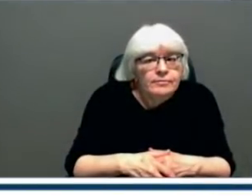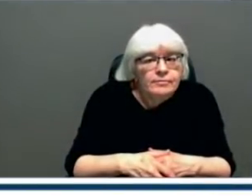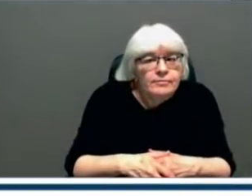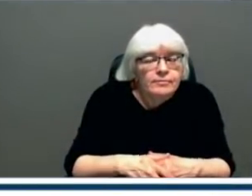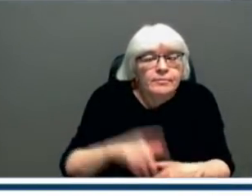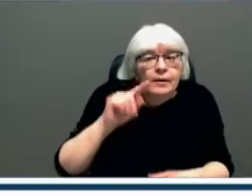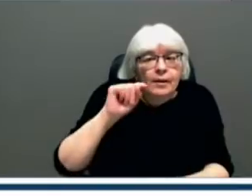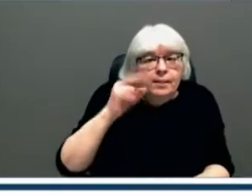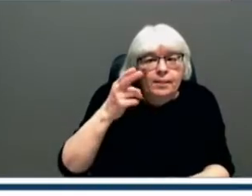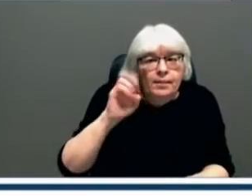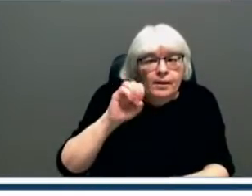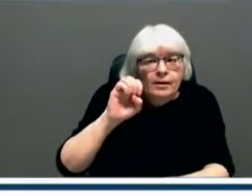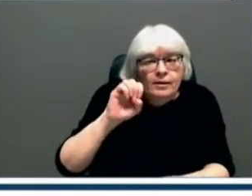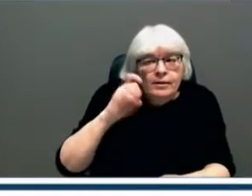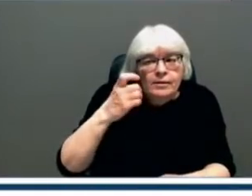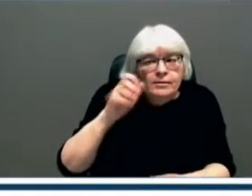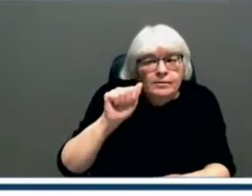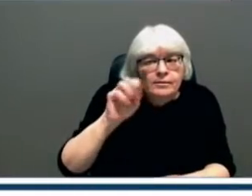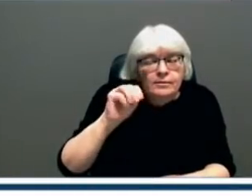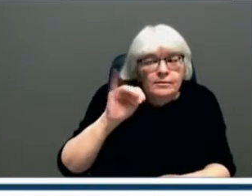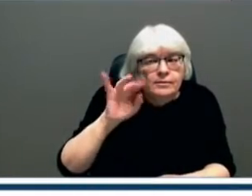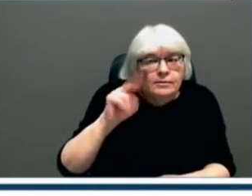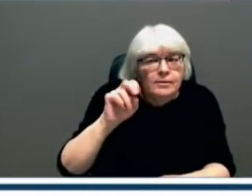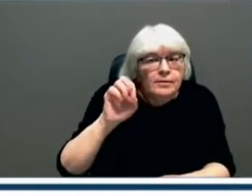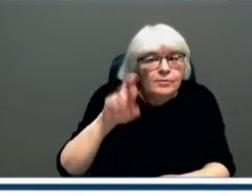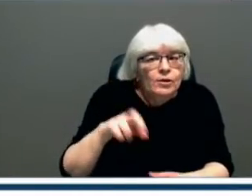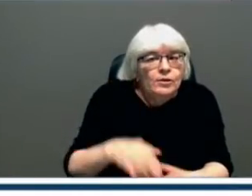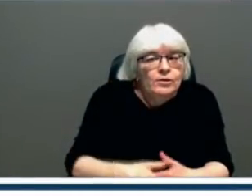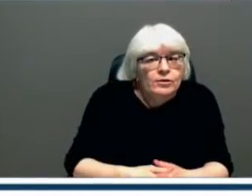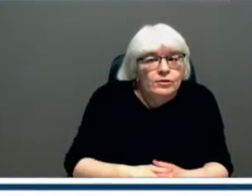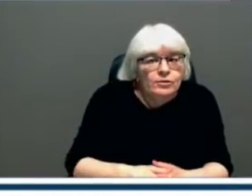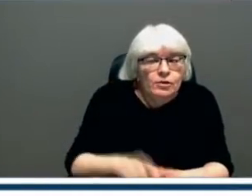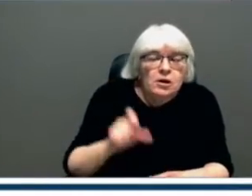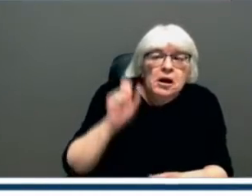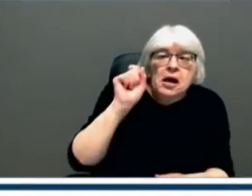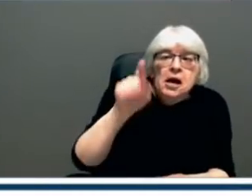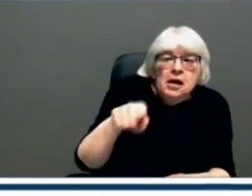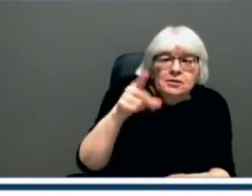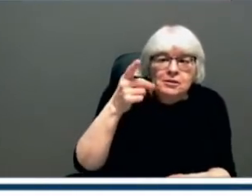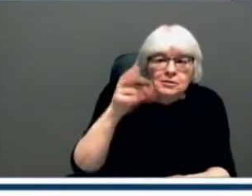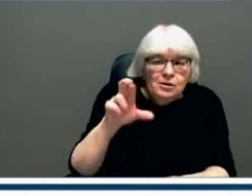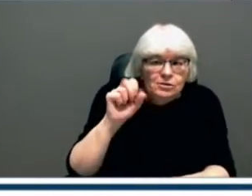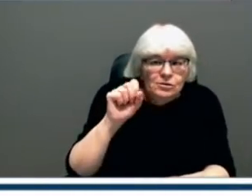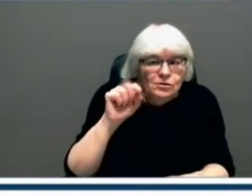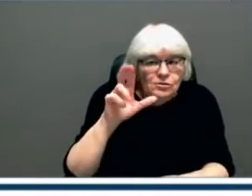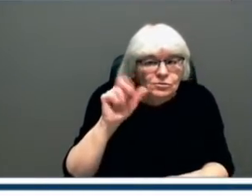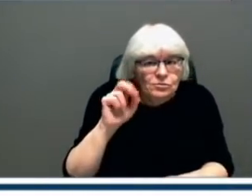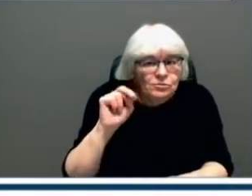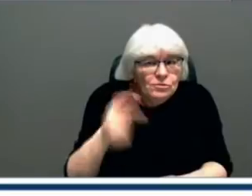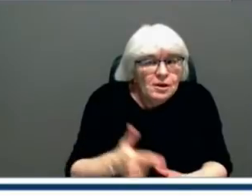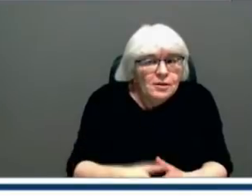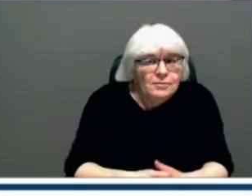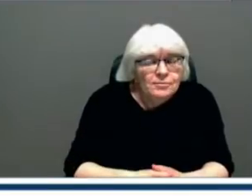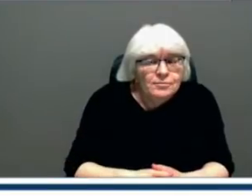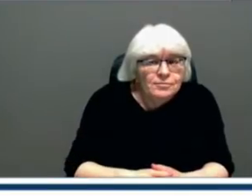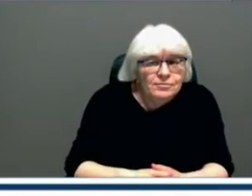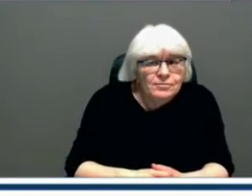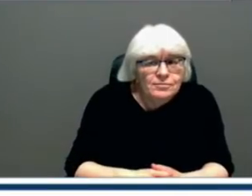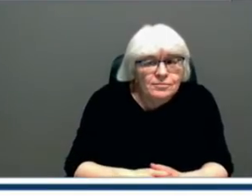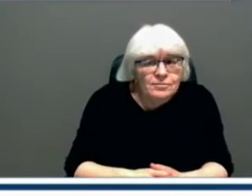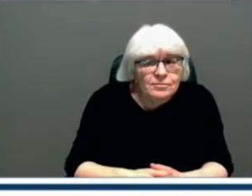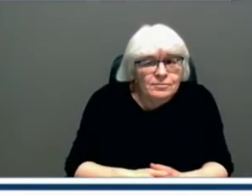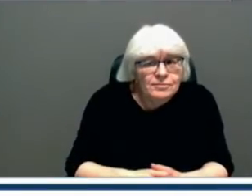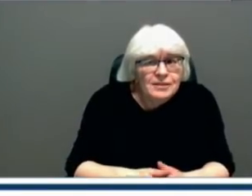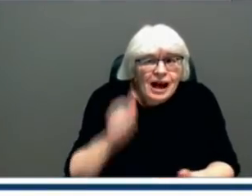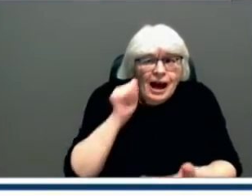I wonder if you could kind of flesh out a bit the difference between rates and absolute numbers. The weekly report says